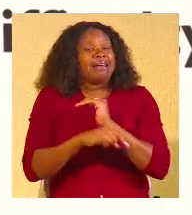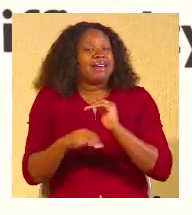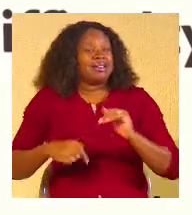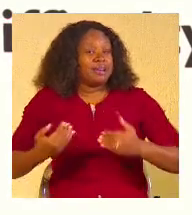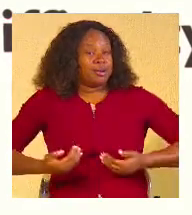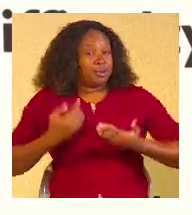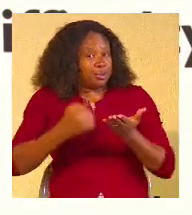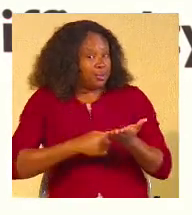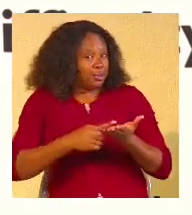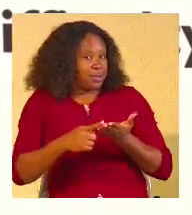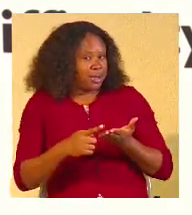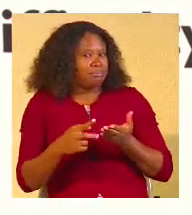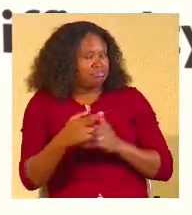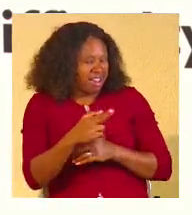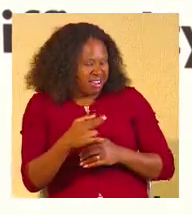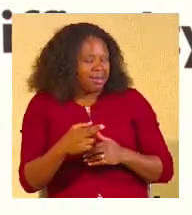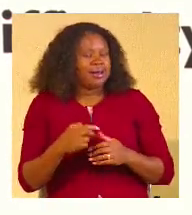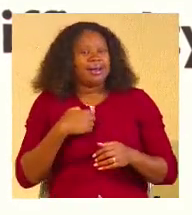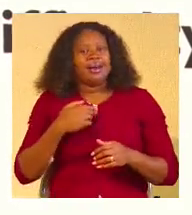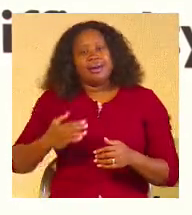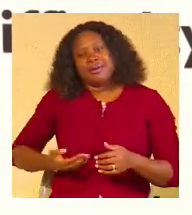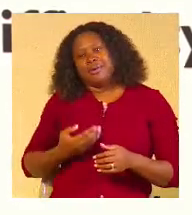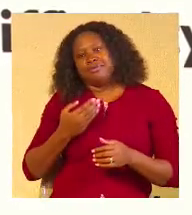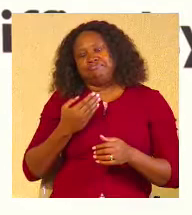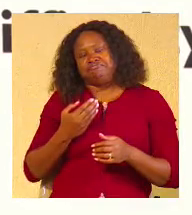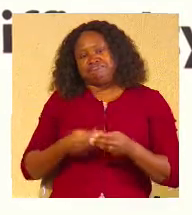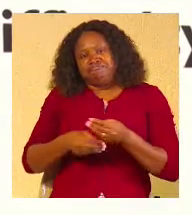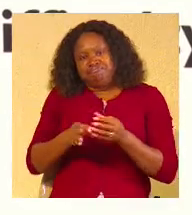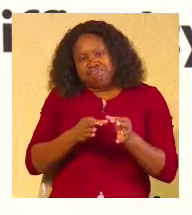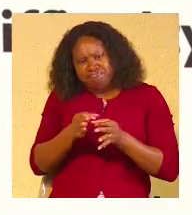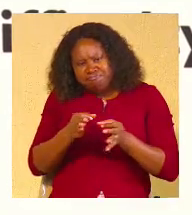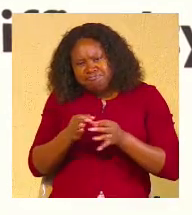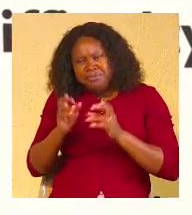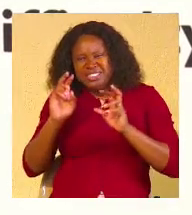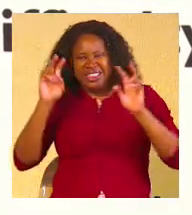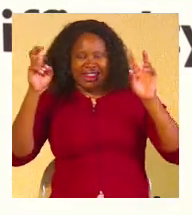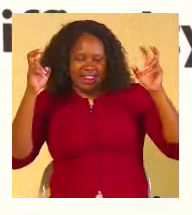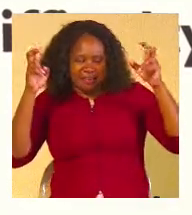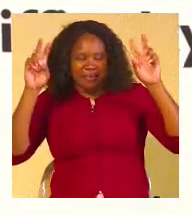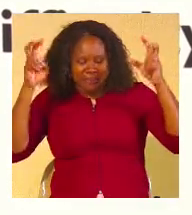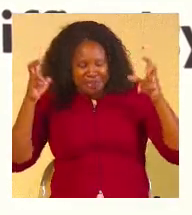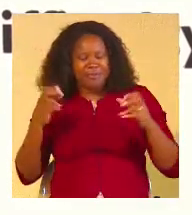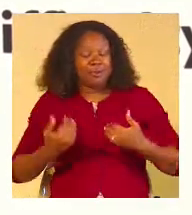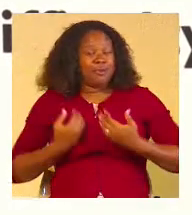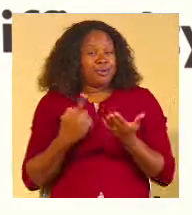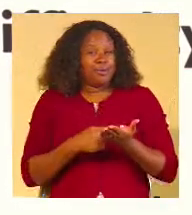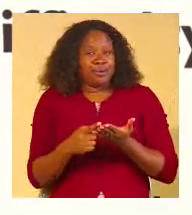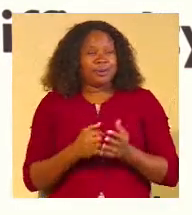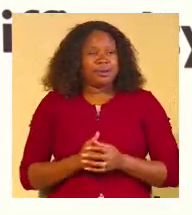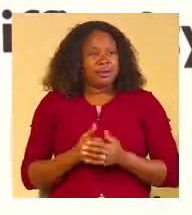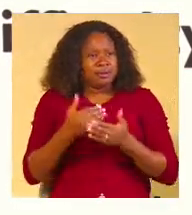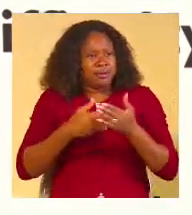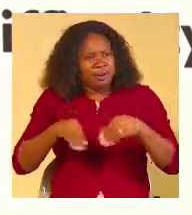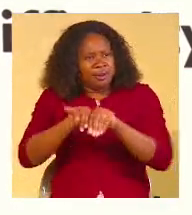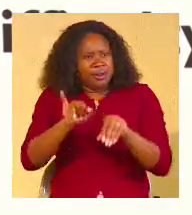National Youth Week. I just want to unpack the theme for the week, for the Youth Week. And before I do